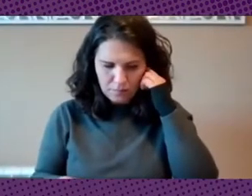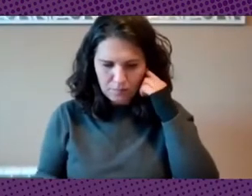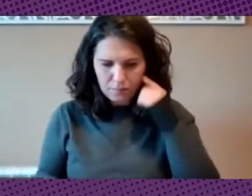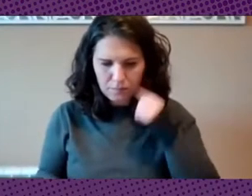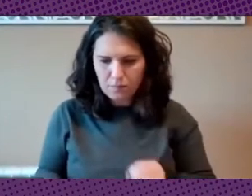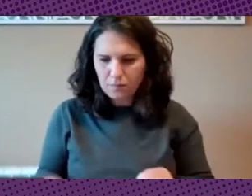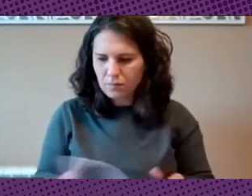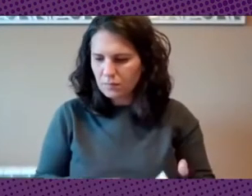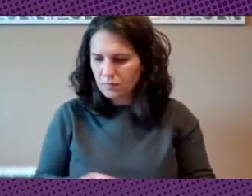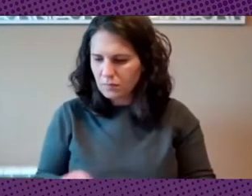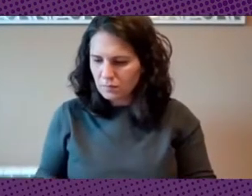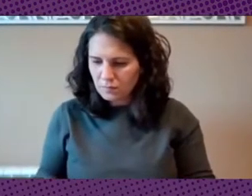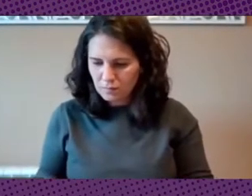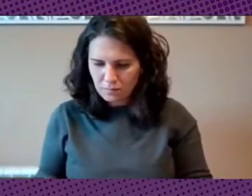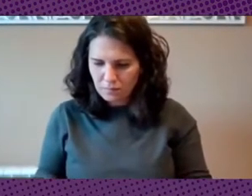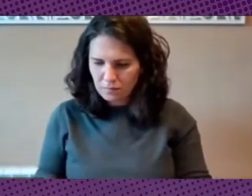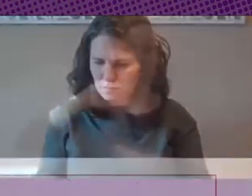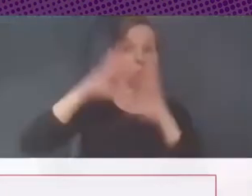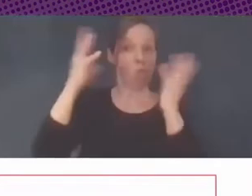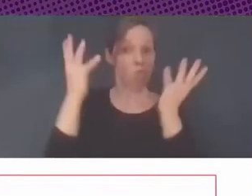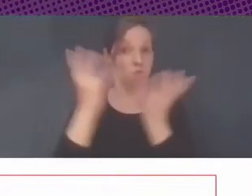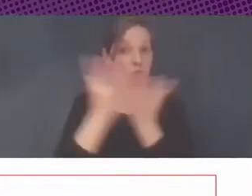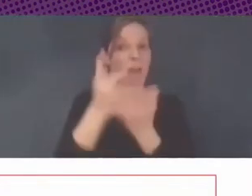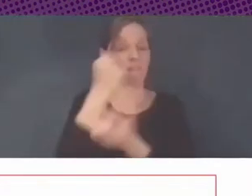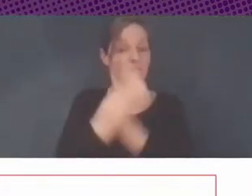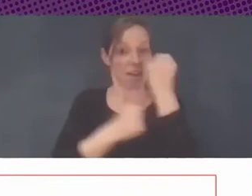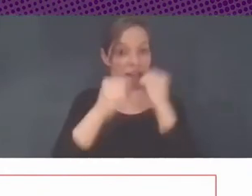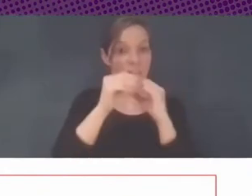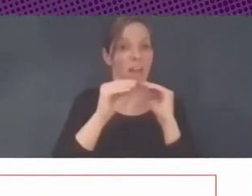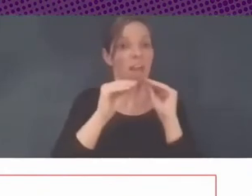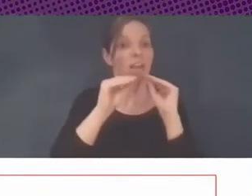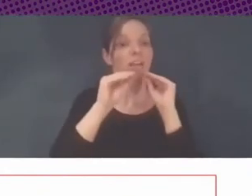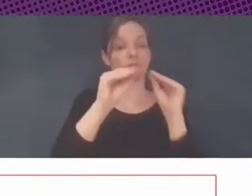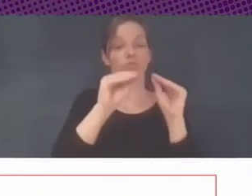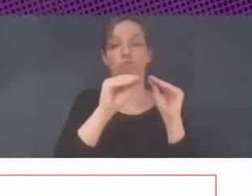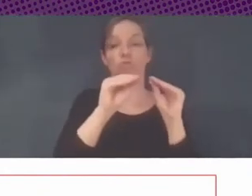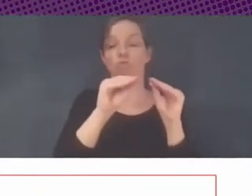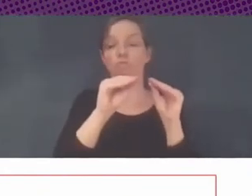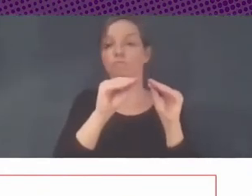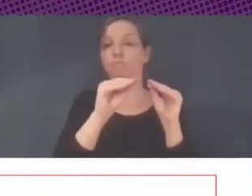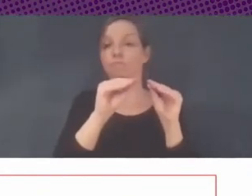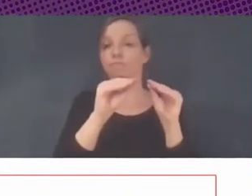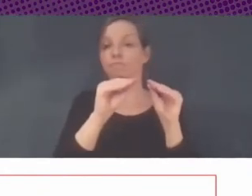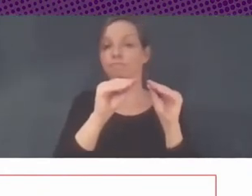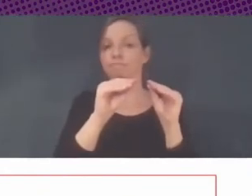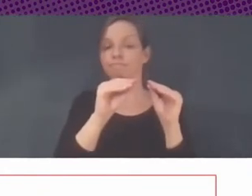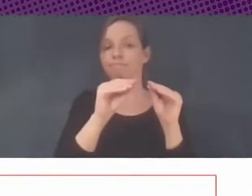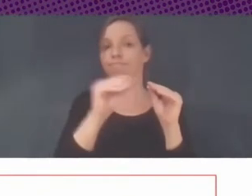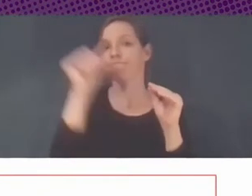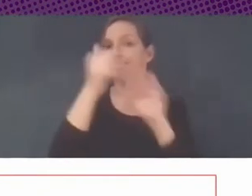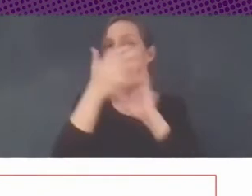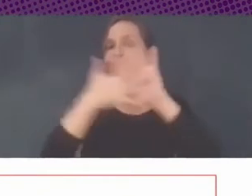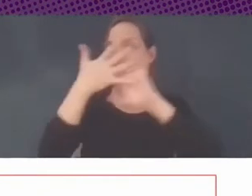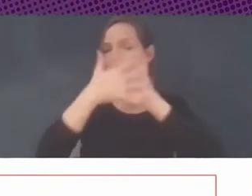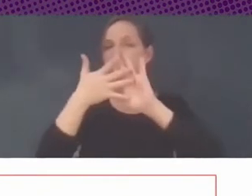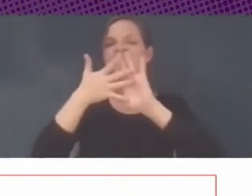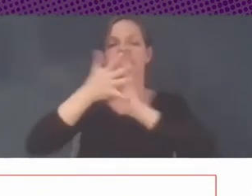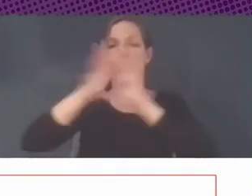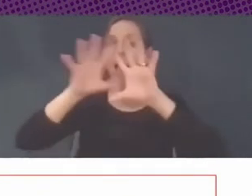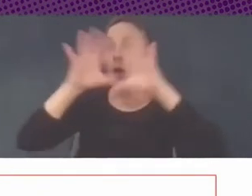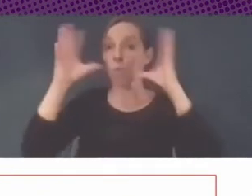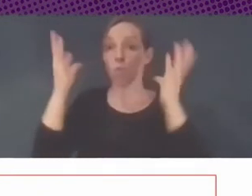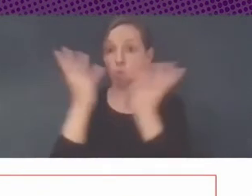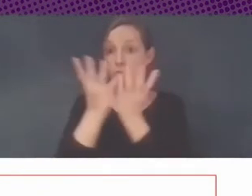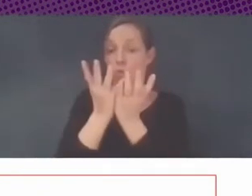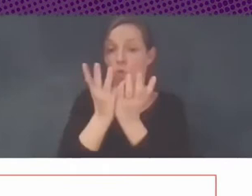This says we are in the world, we have a lot of